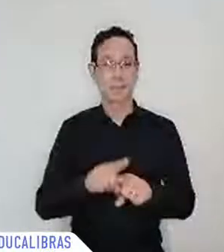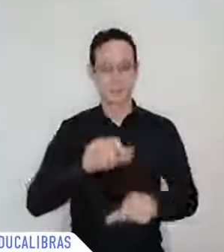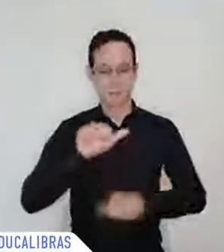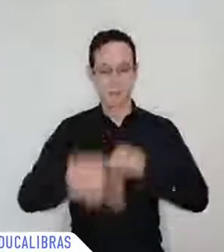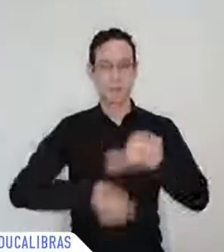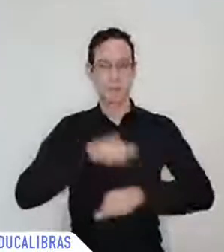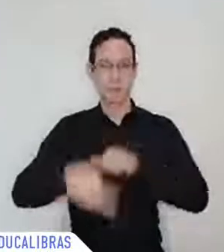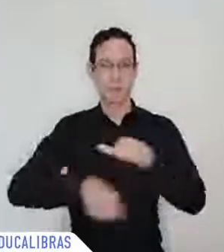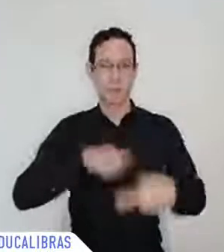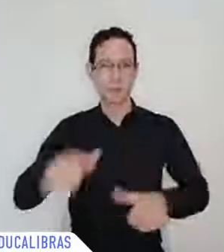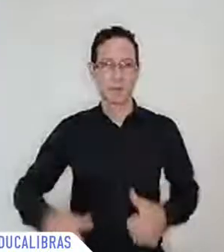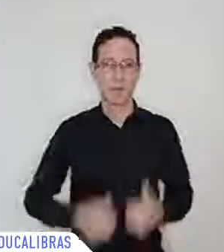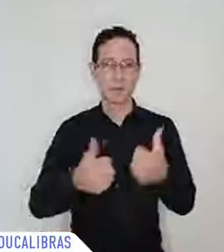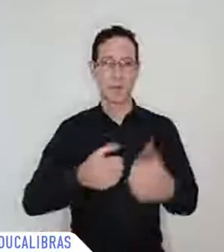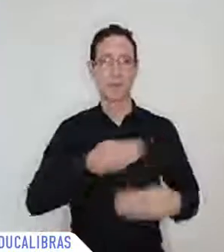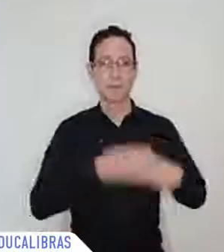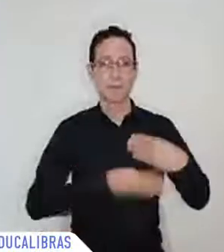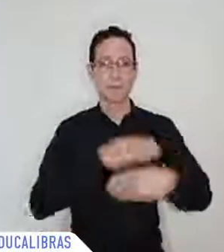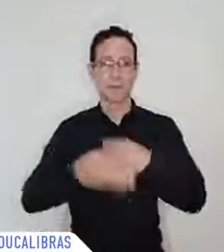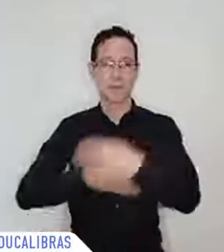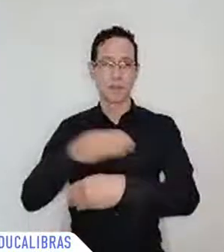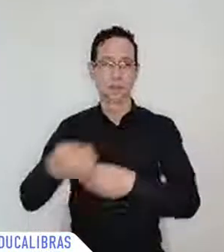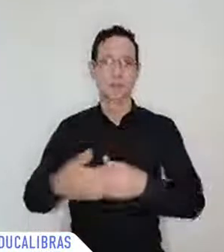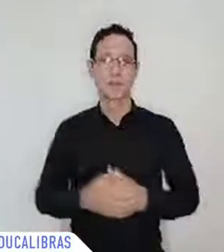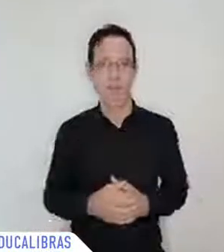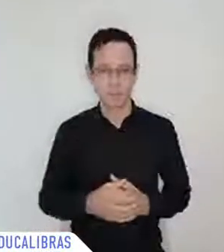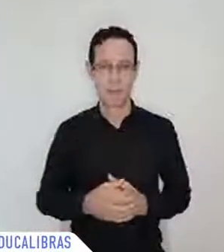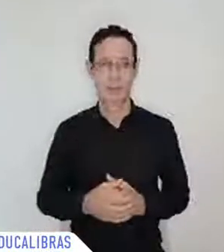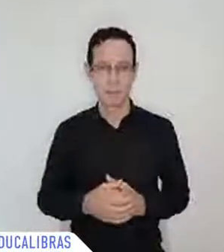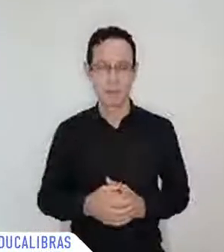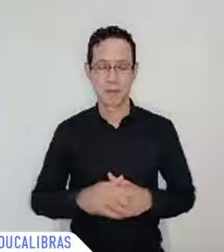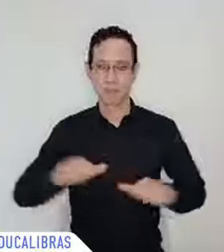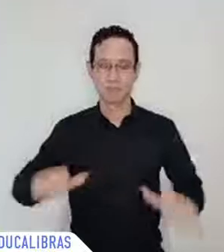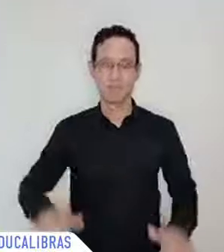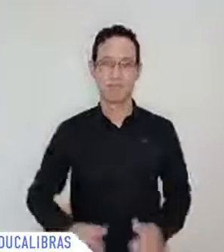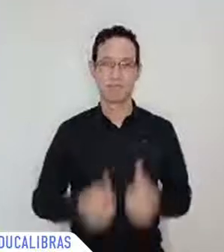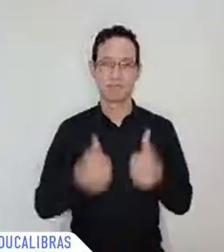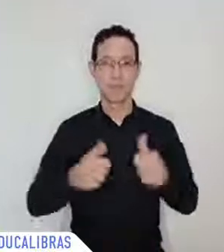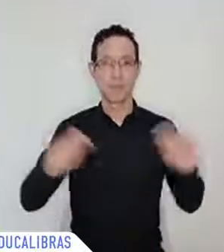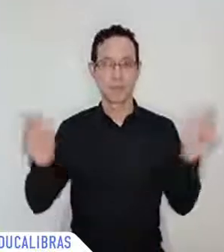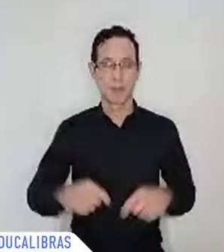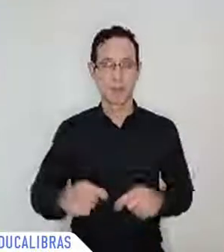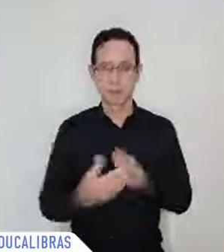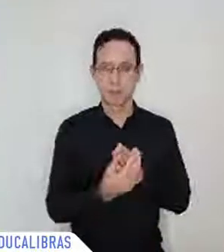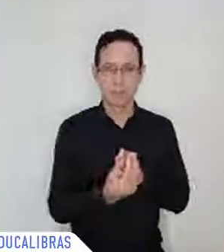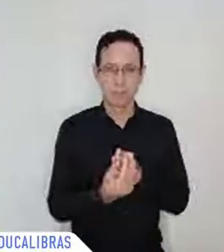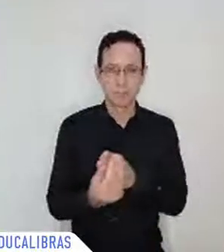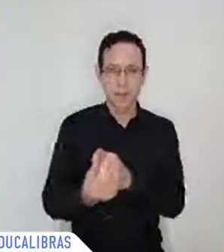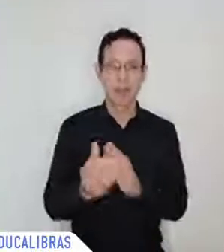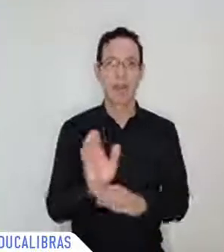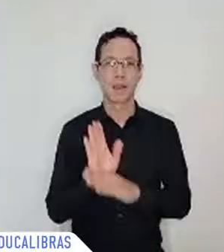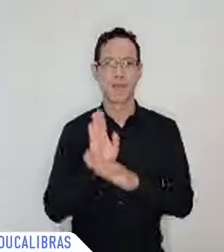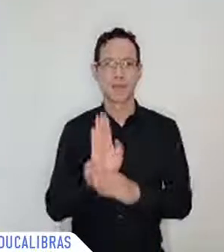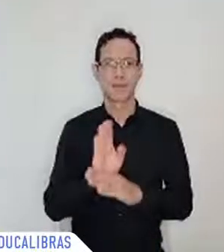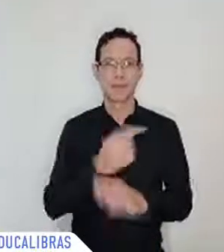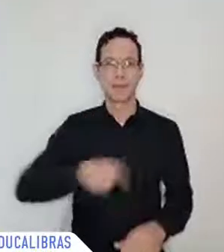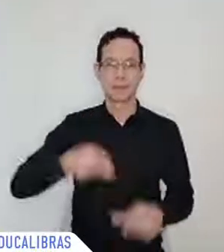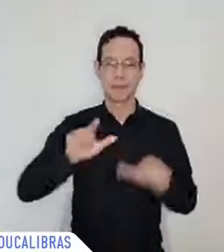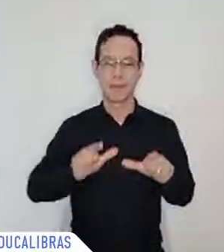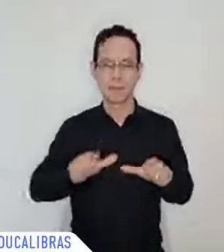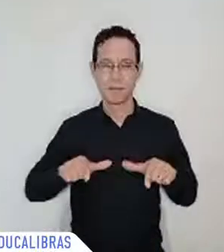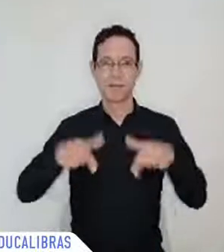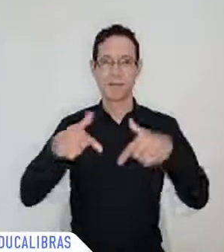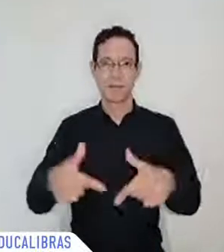But it also helps us transform this process and transform all that in something that